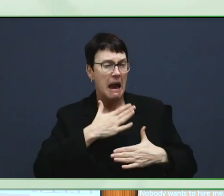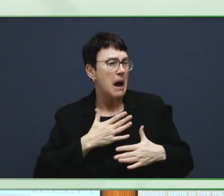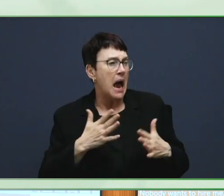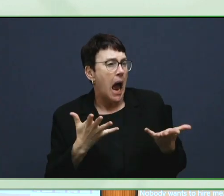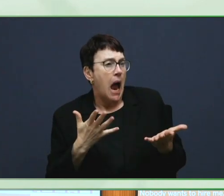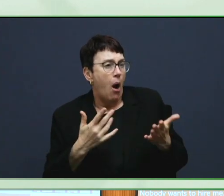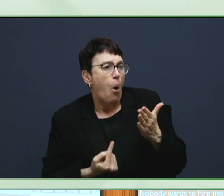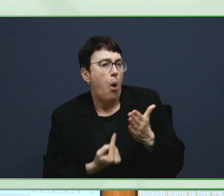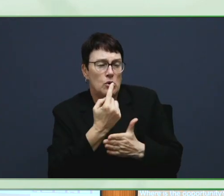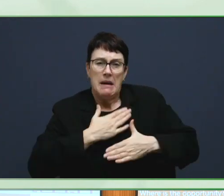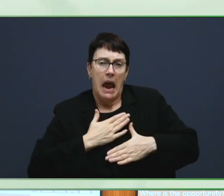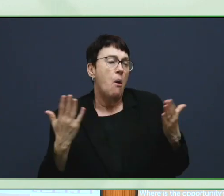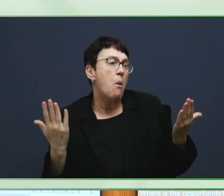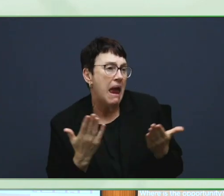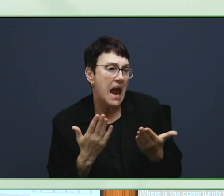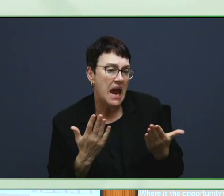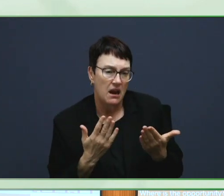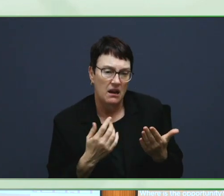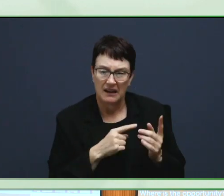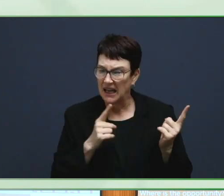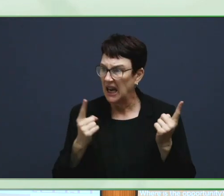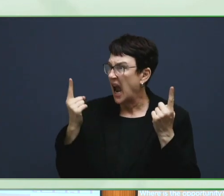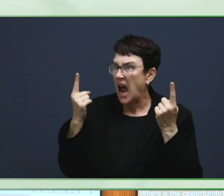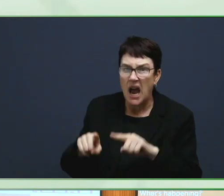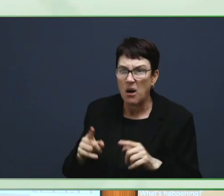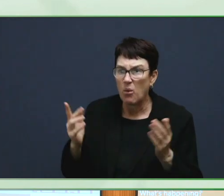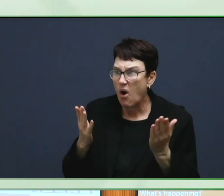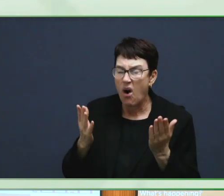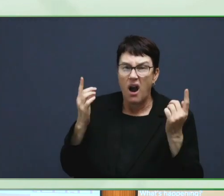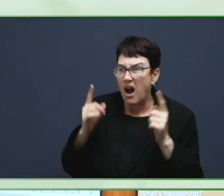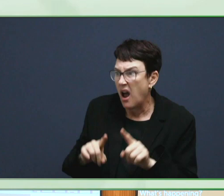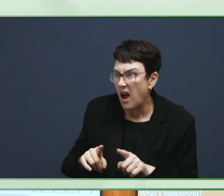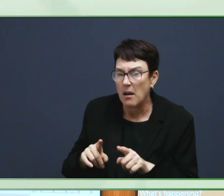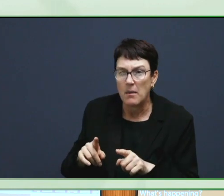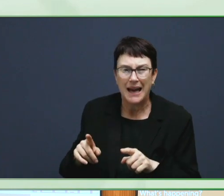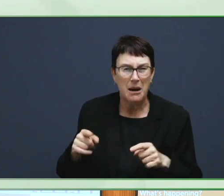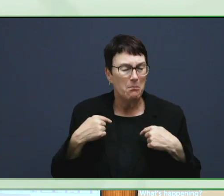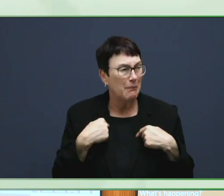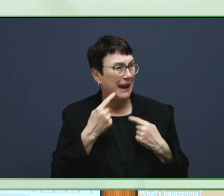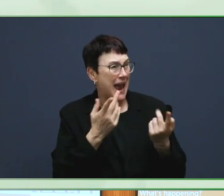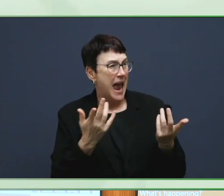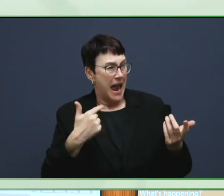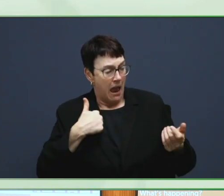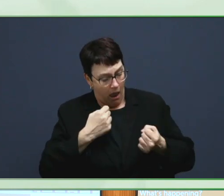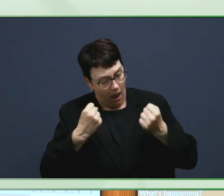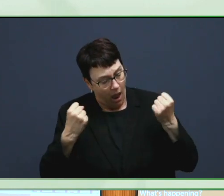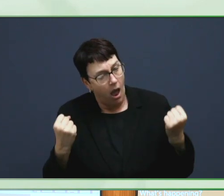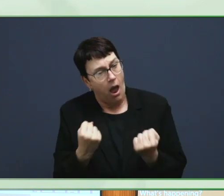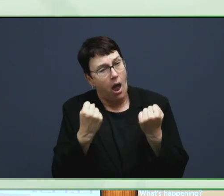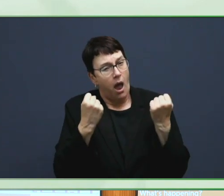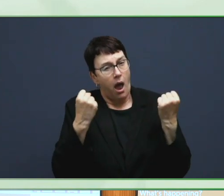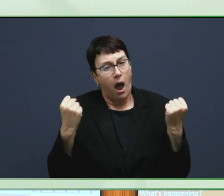What happened? What happened with the effort that I did at the classroom?